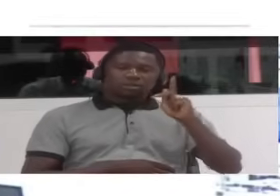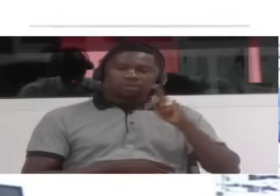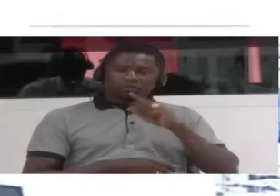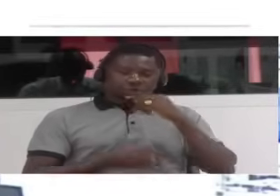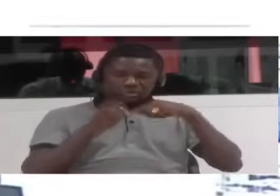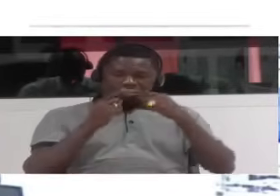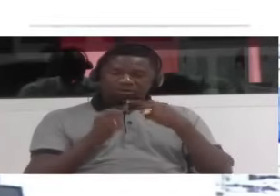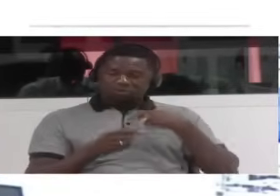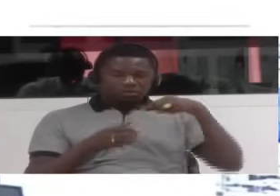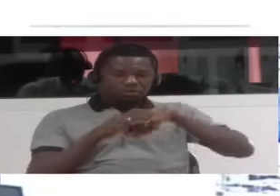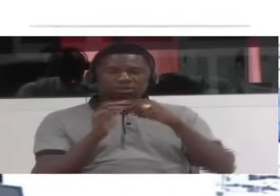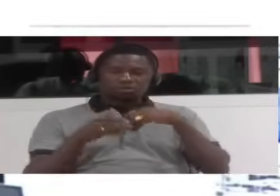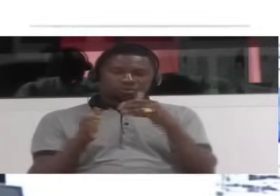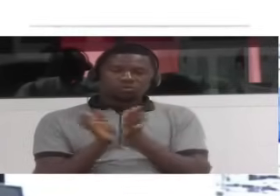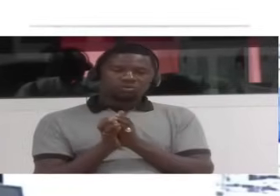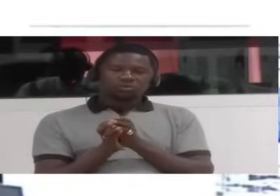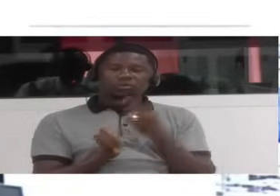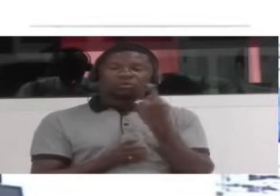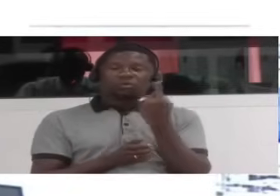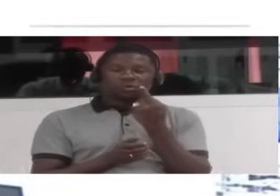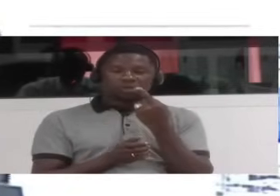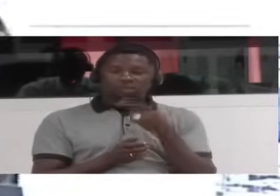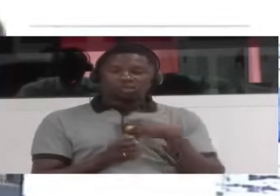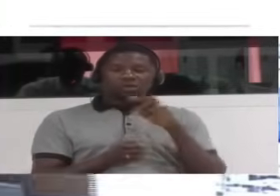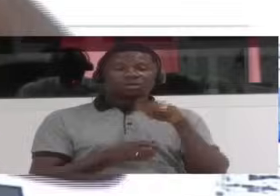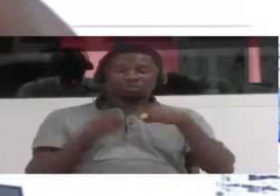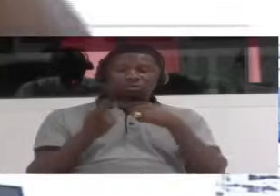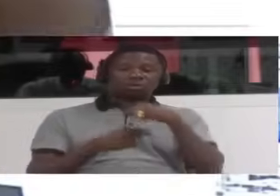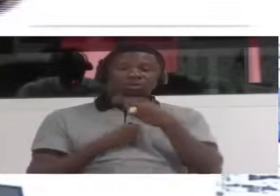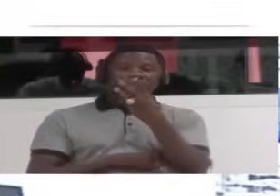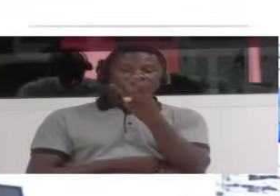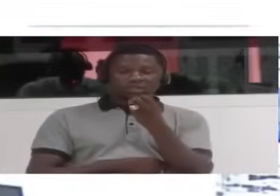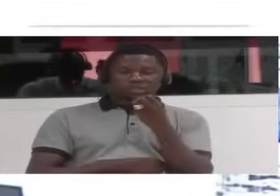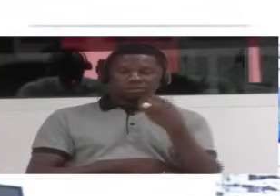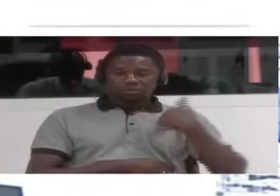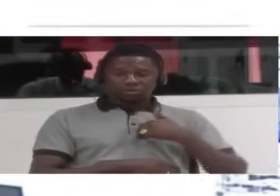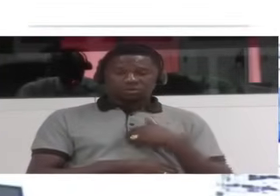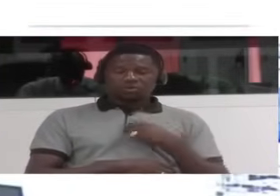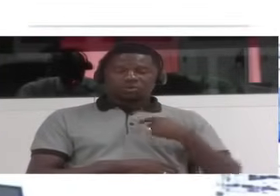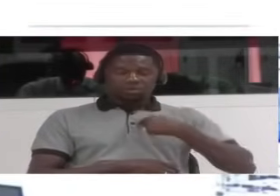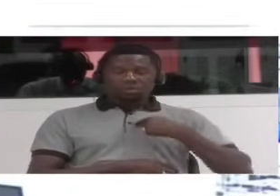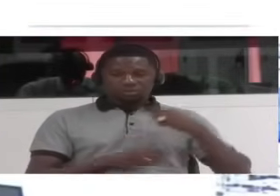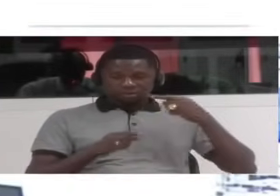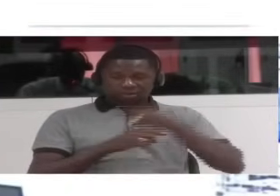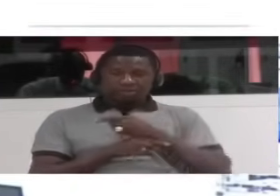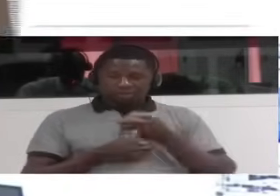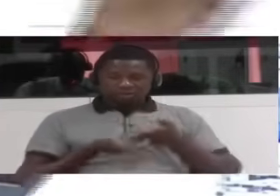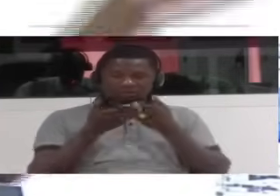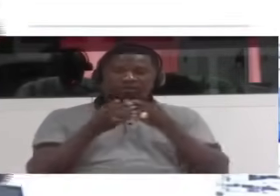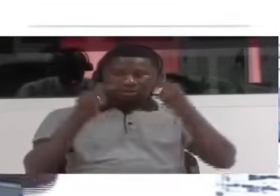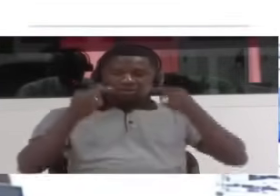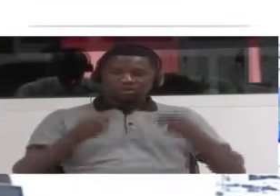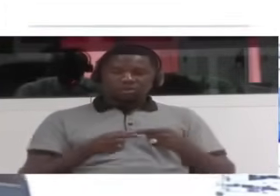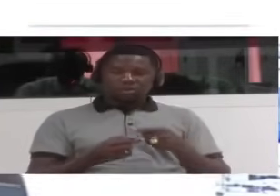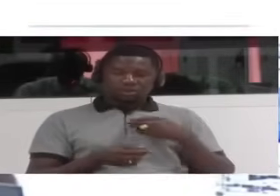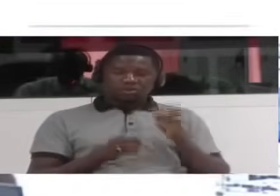was the only operation that I attended with Malik. That was this tactic. It was my mistake that in giving the statement that we went